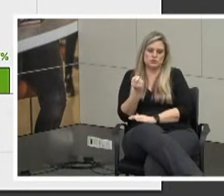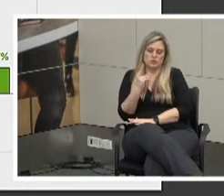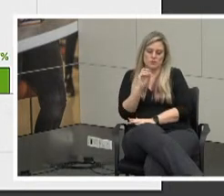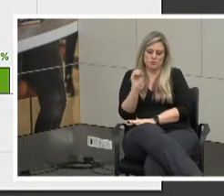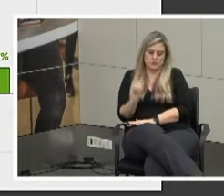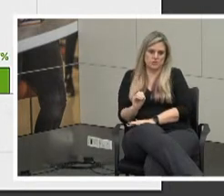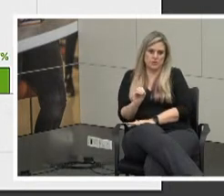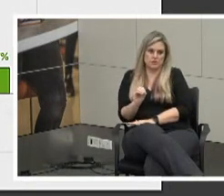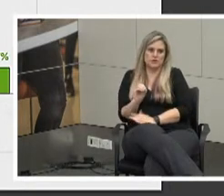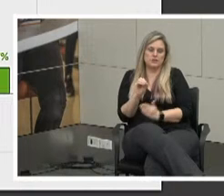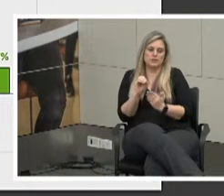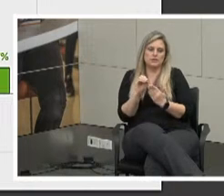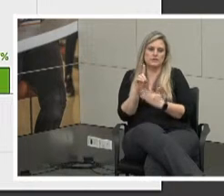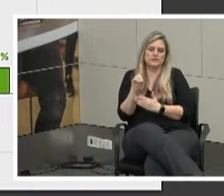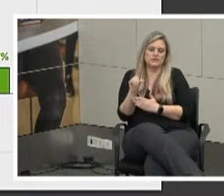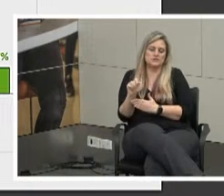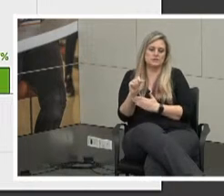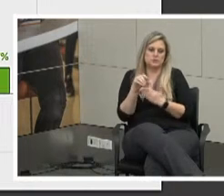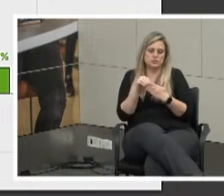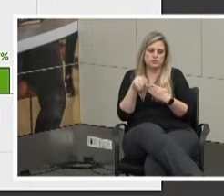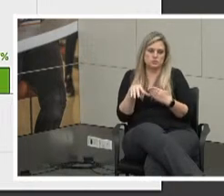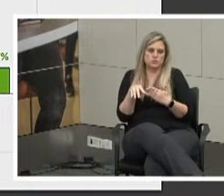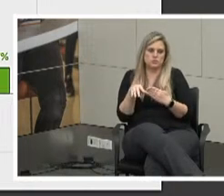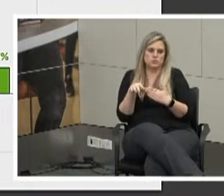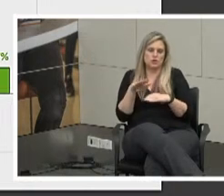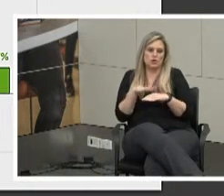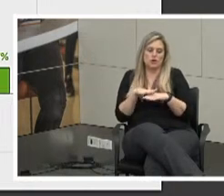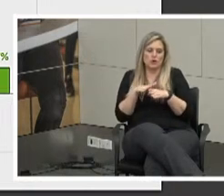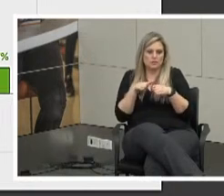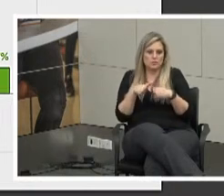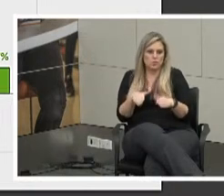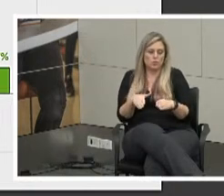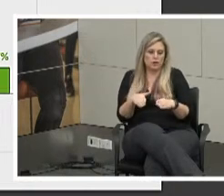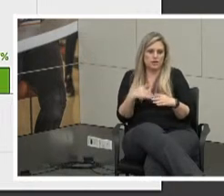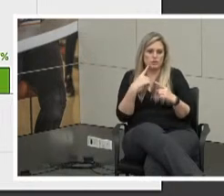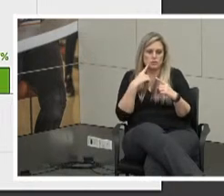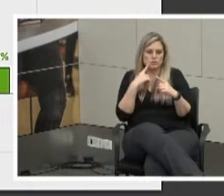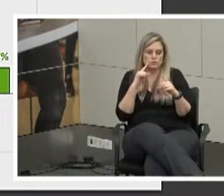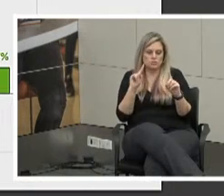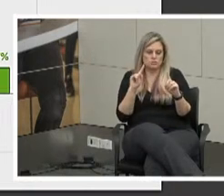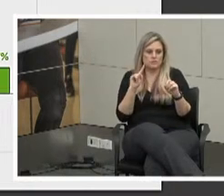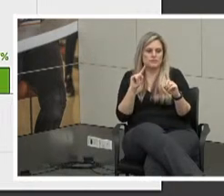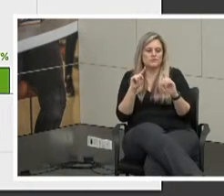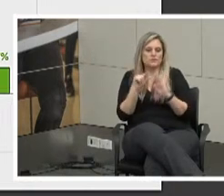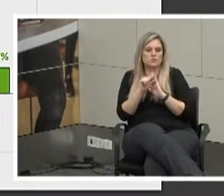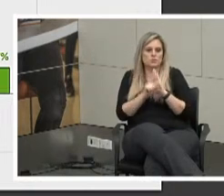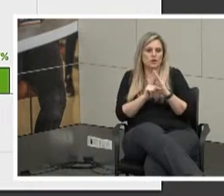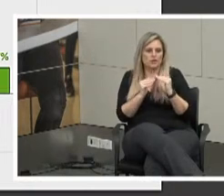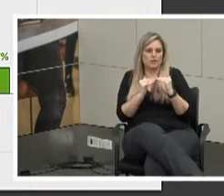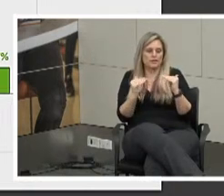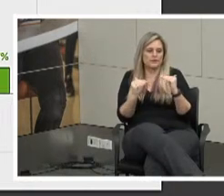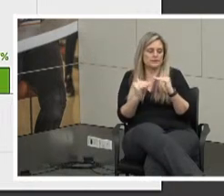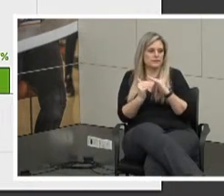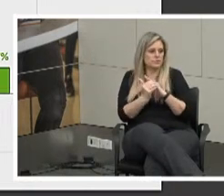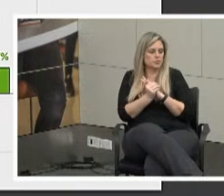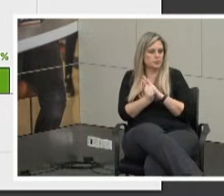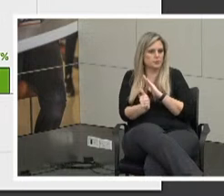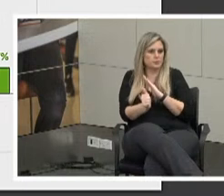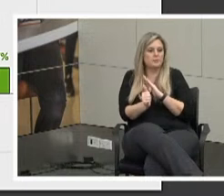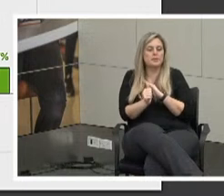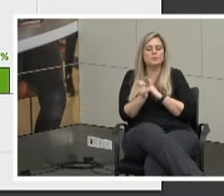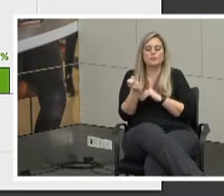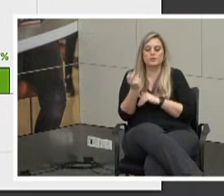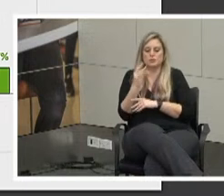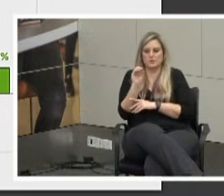of our students with disabilities are on the path to achieving grade level proficiency um this 12%